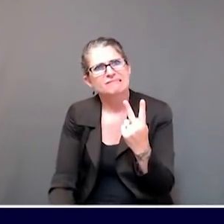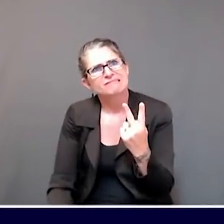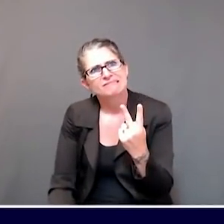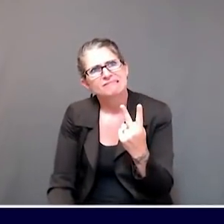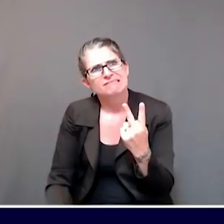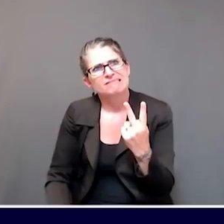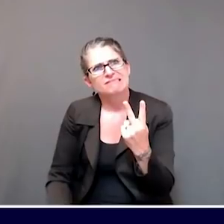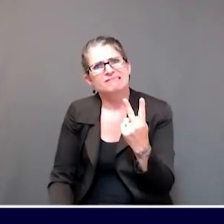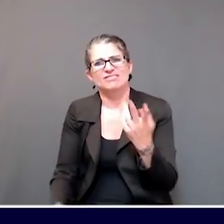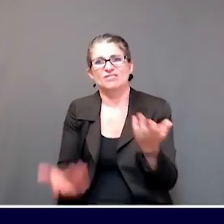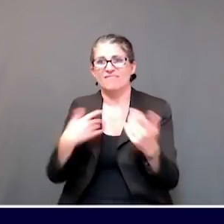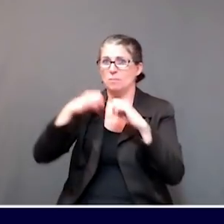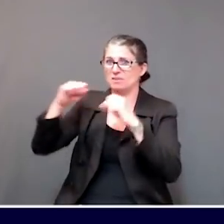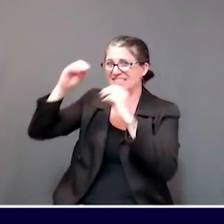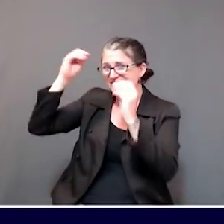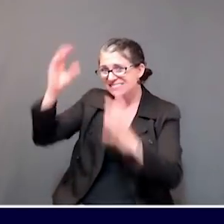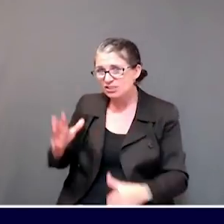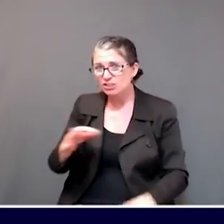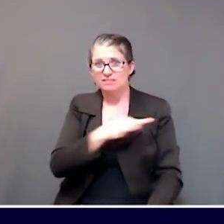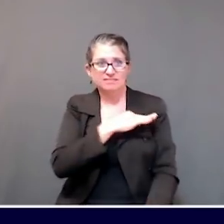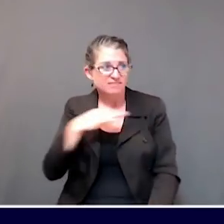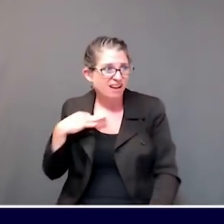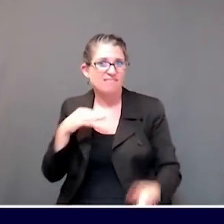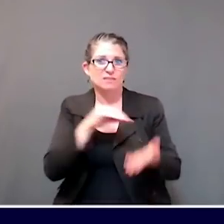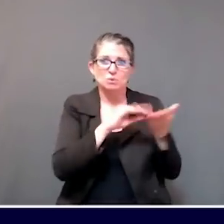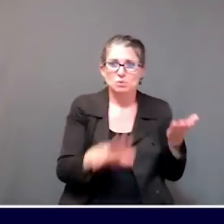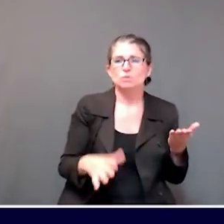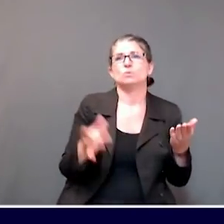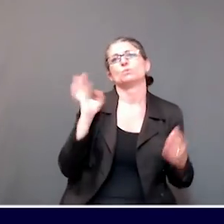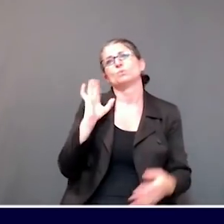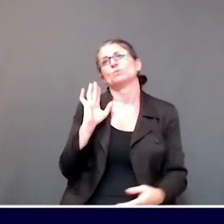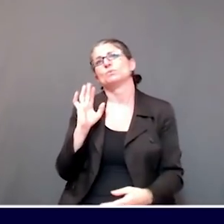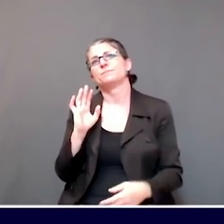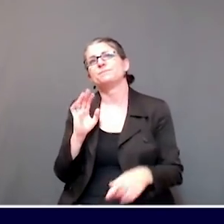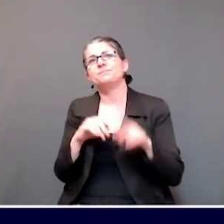We're going to go to Charlie from the BDN next.